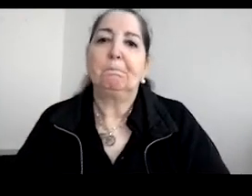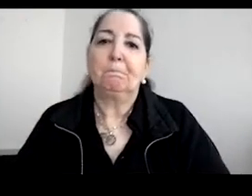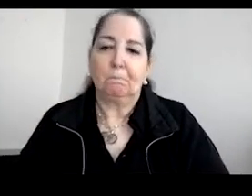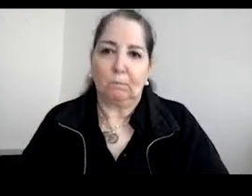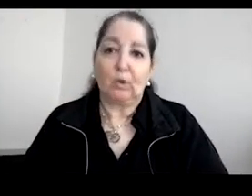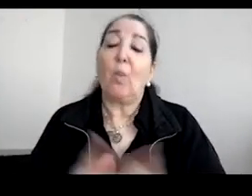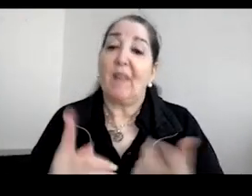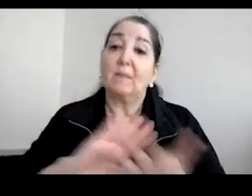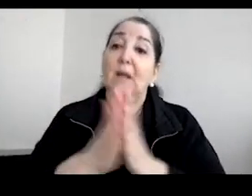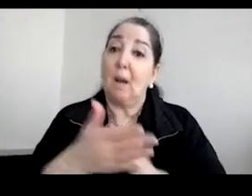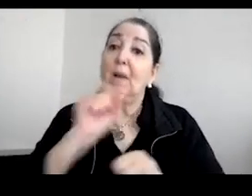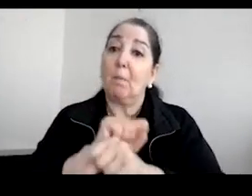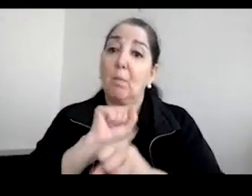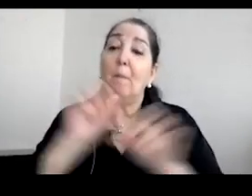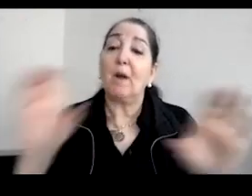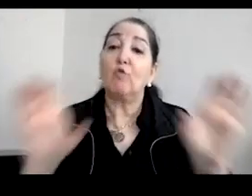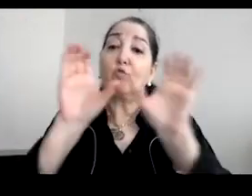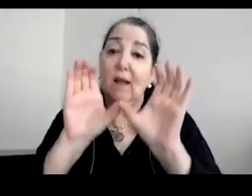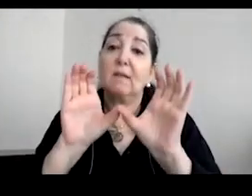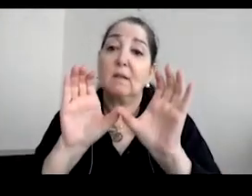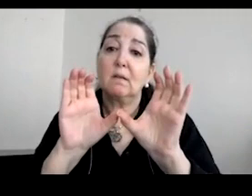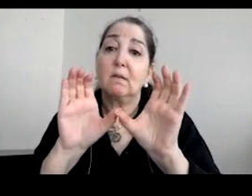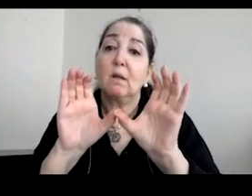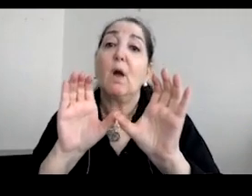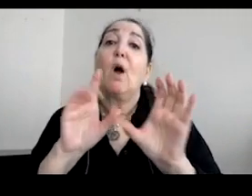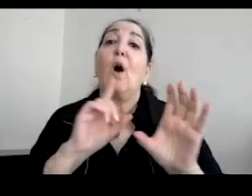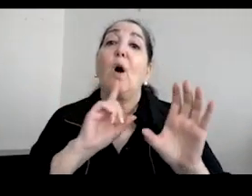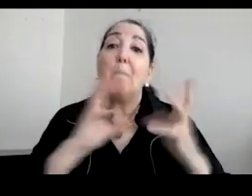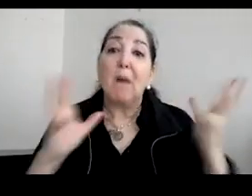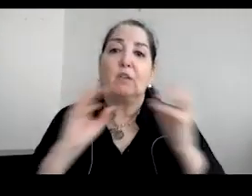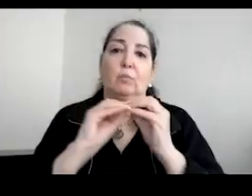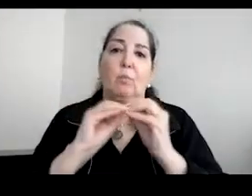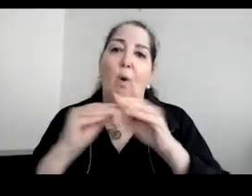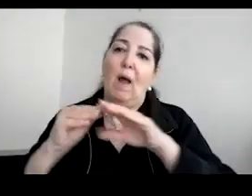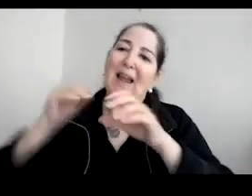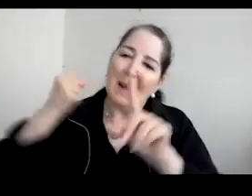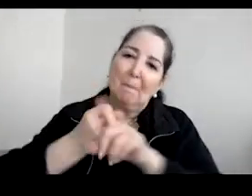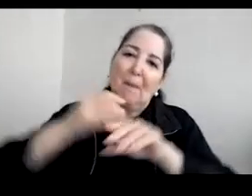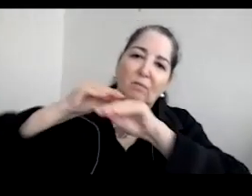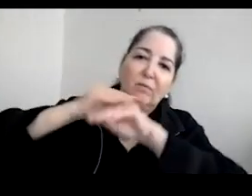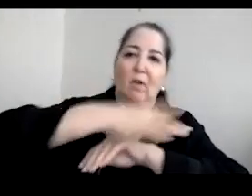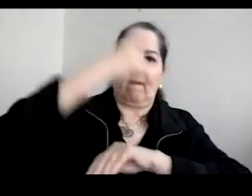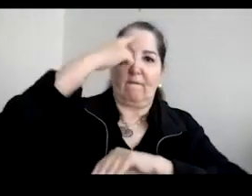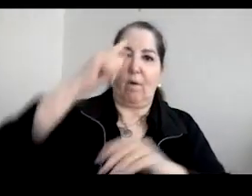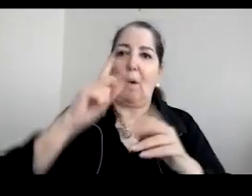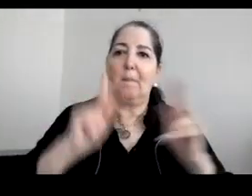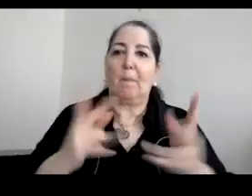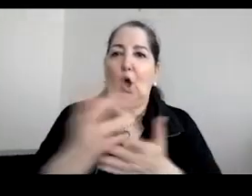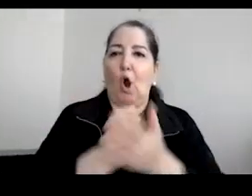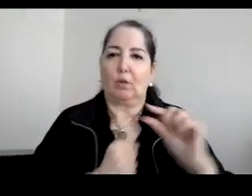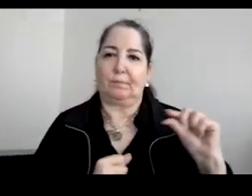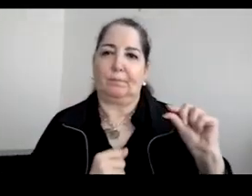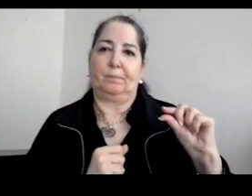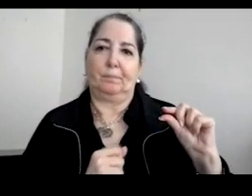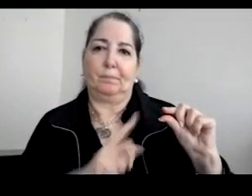an employment crisis much more at the low end of the distribution of earnings than it has at the high end. Now,